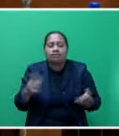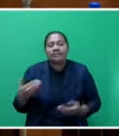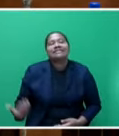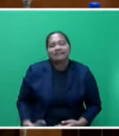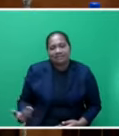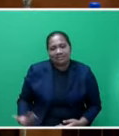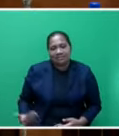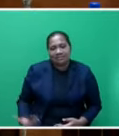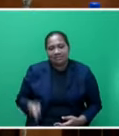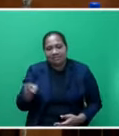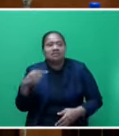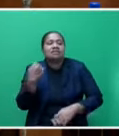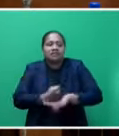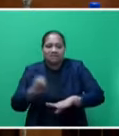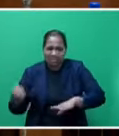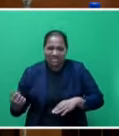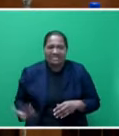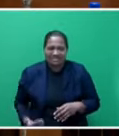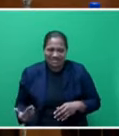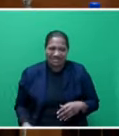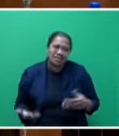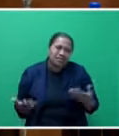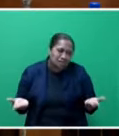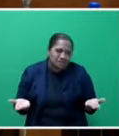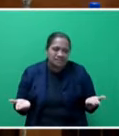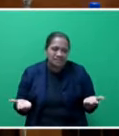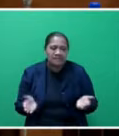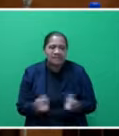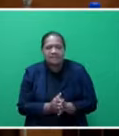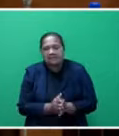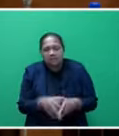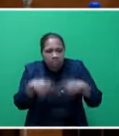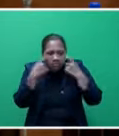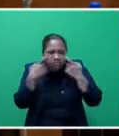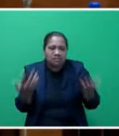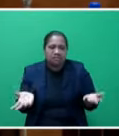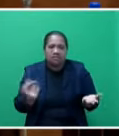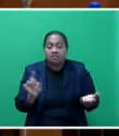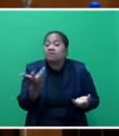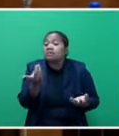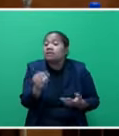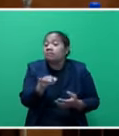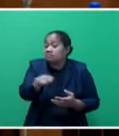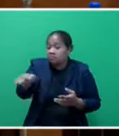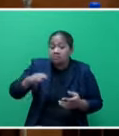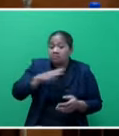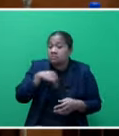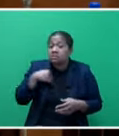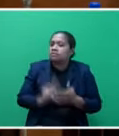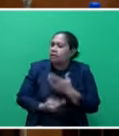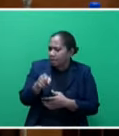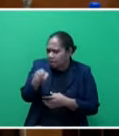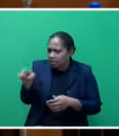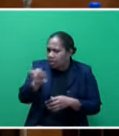government. That is a sign of complacency. It is a sign that some of their ministers are not being